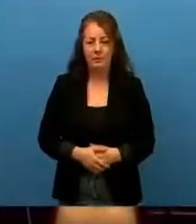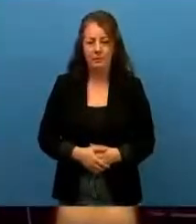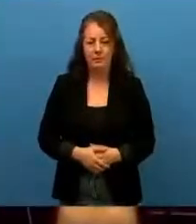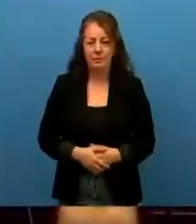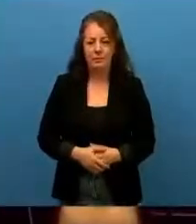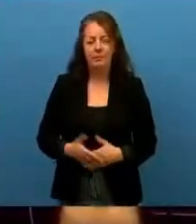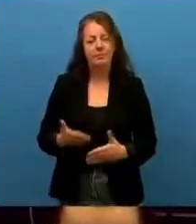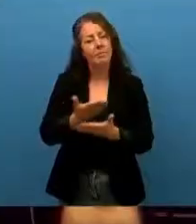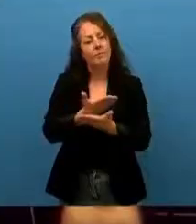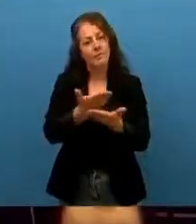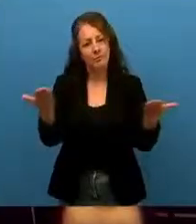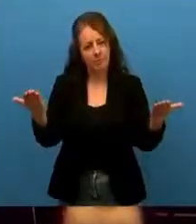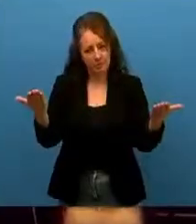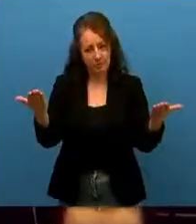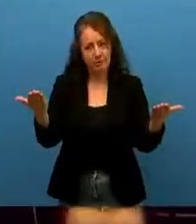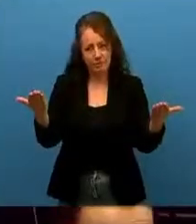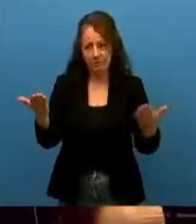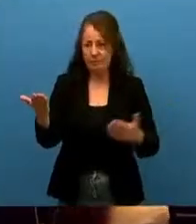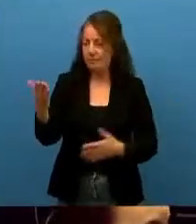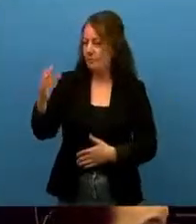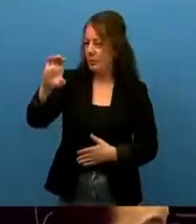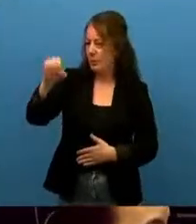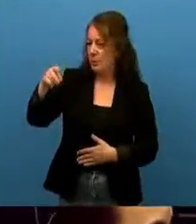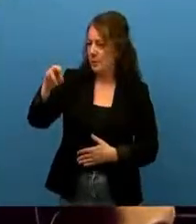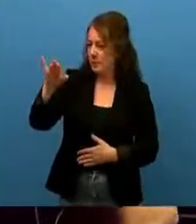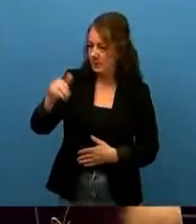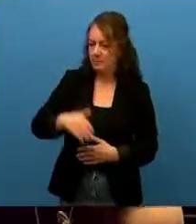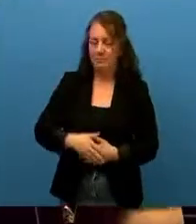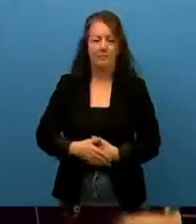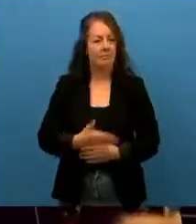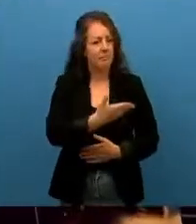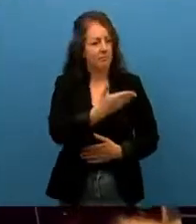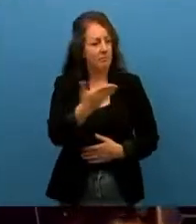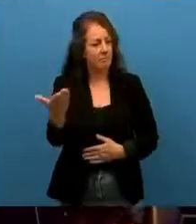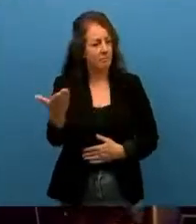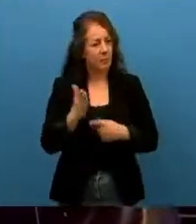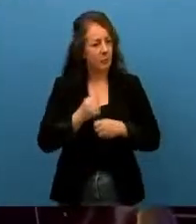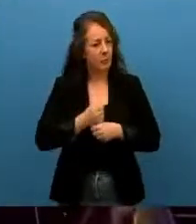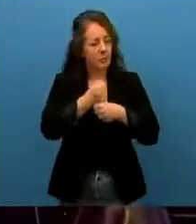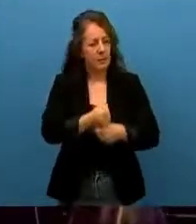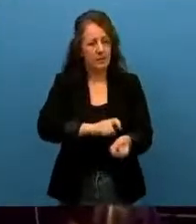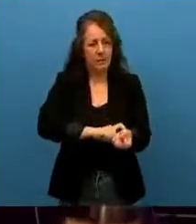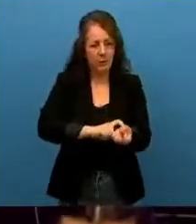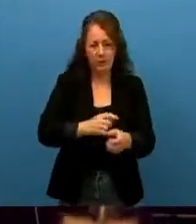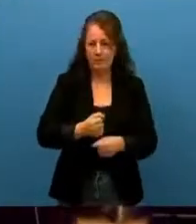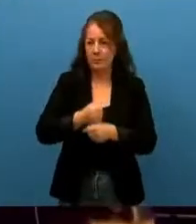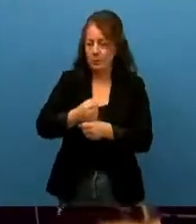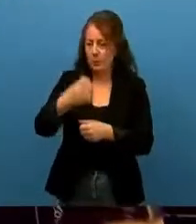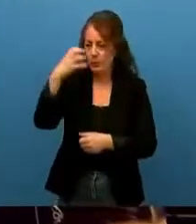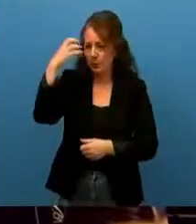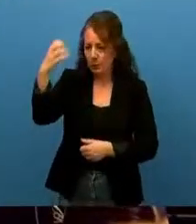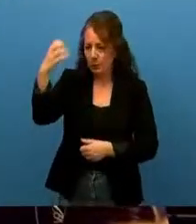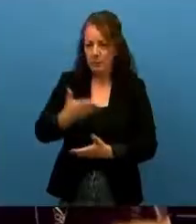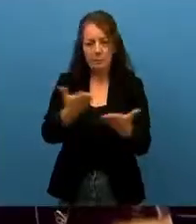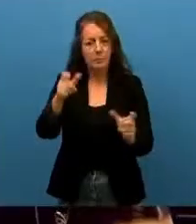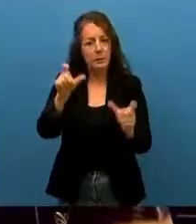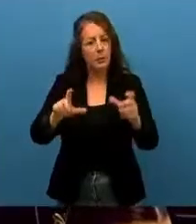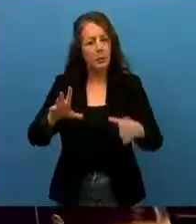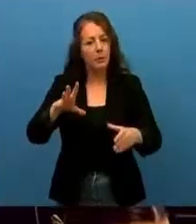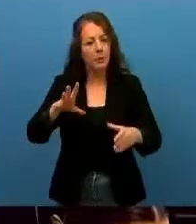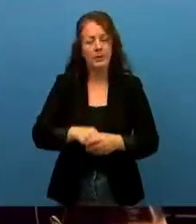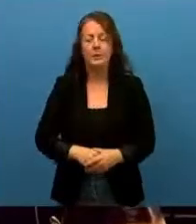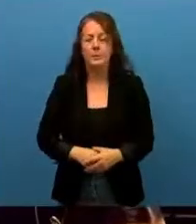EMRIP experts, state representatives, Indigenous peoples representatives,